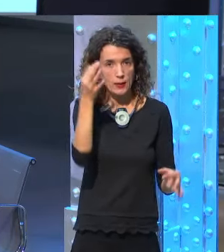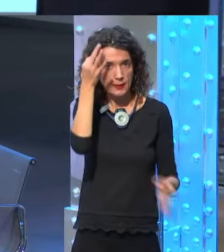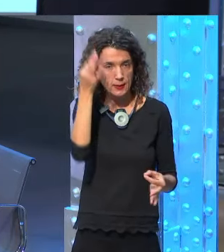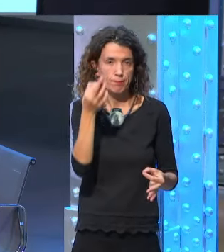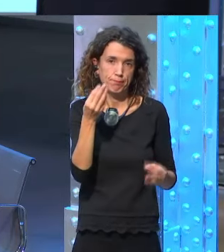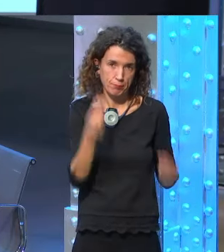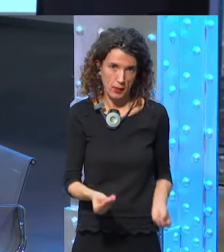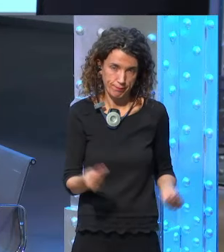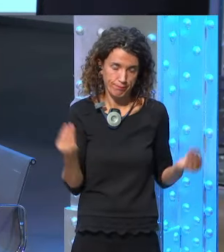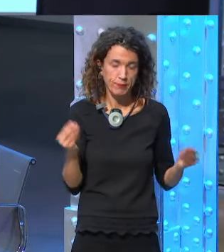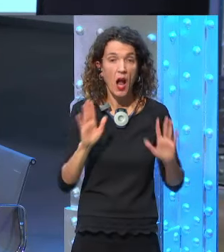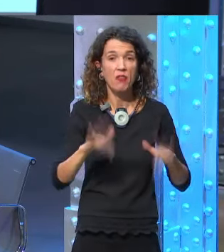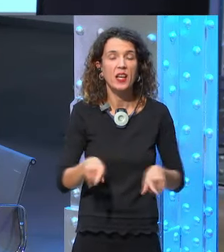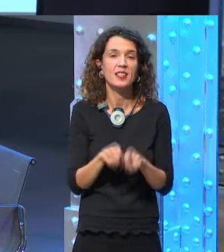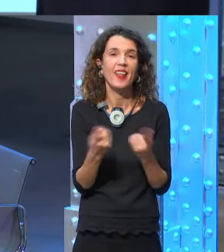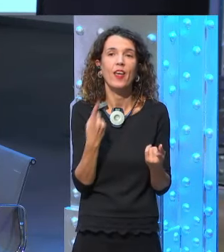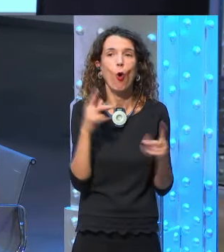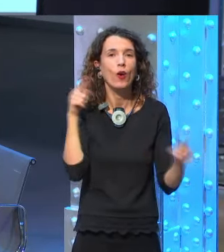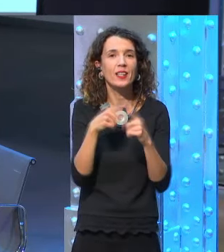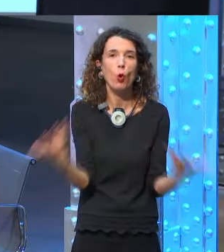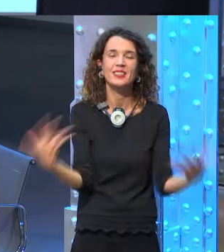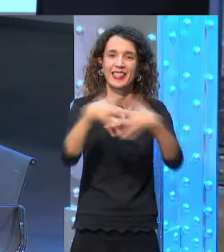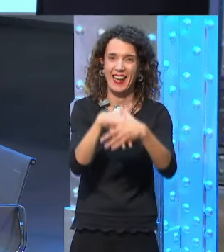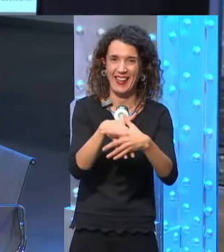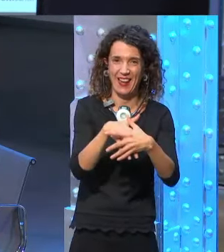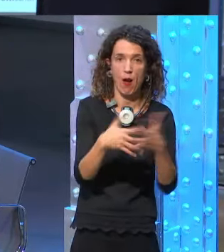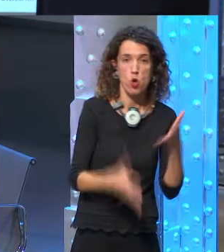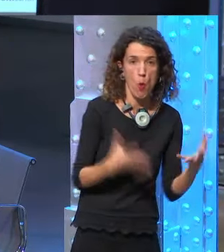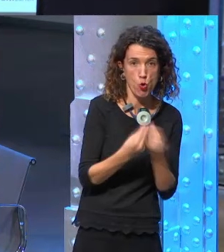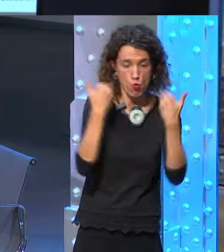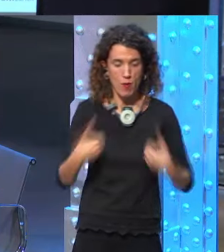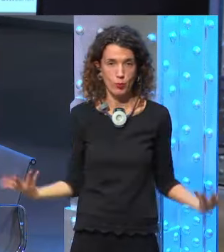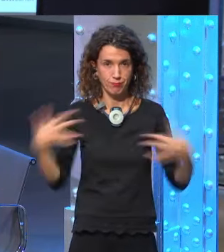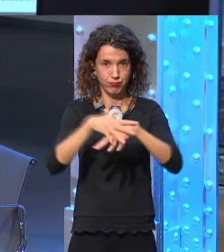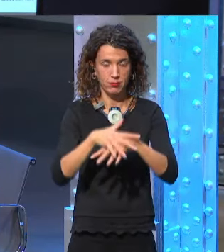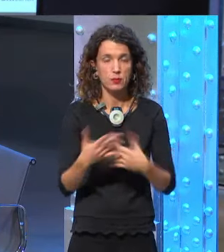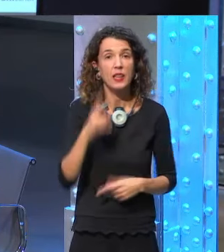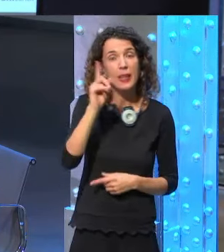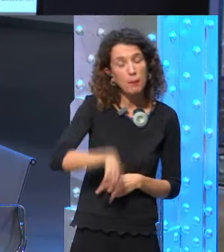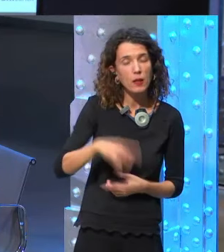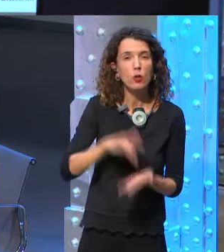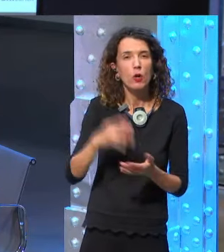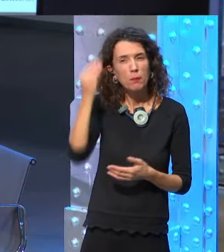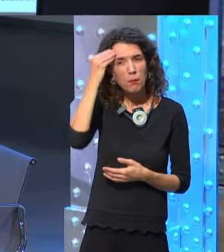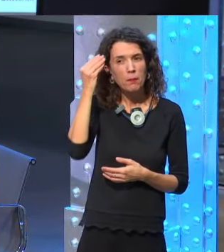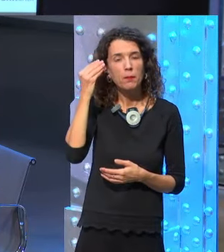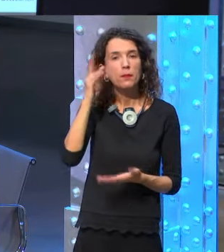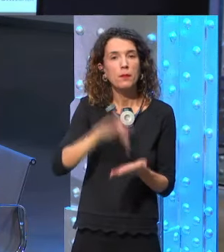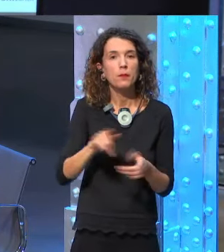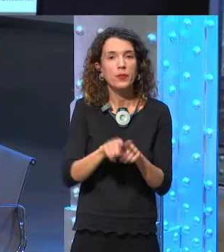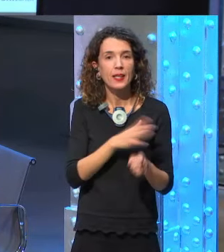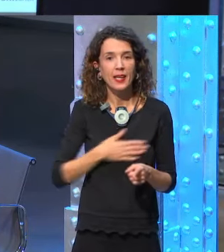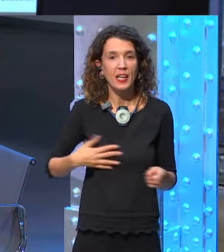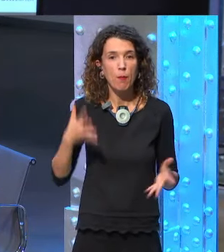about synergies. But then you could also take a robot and actually bring it outside. And we had the chance to go to the